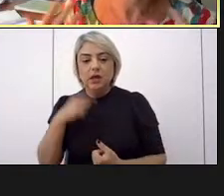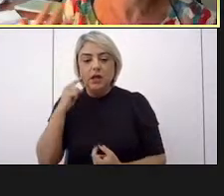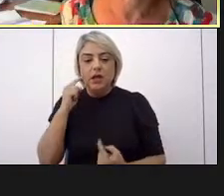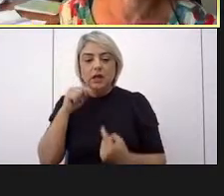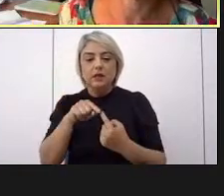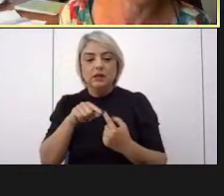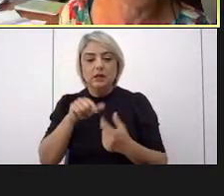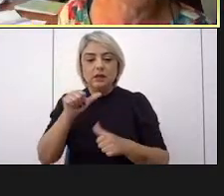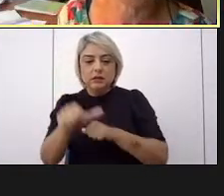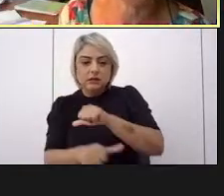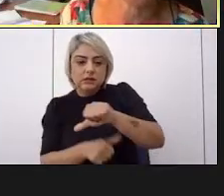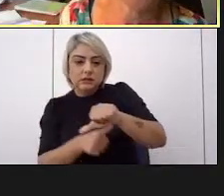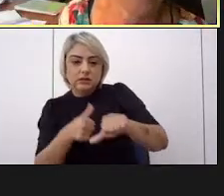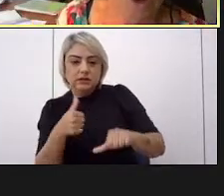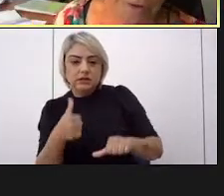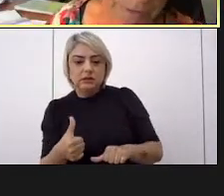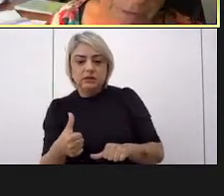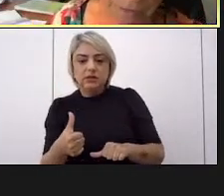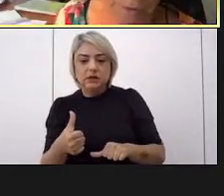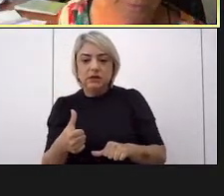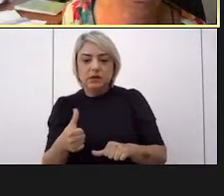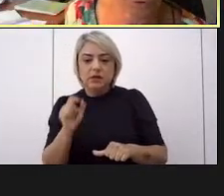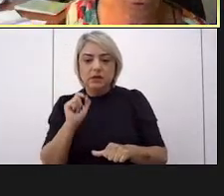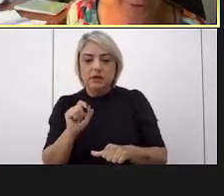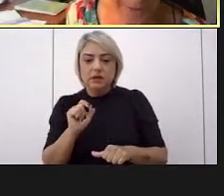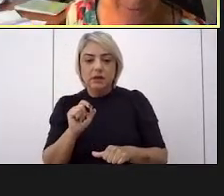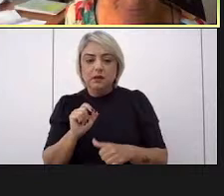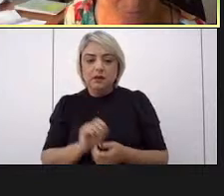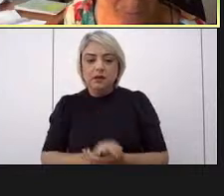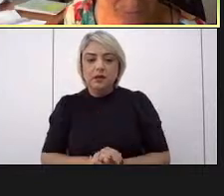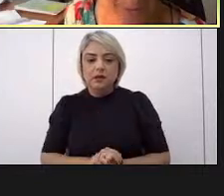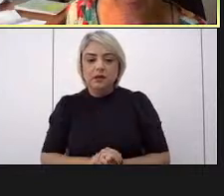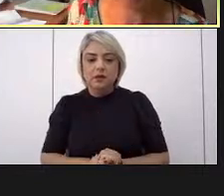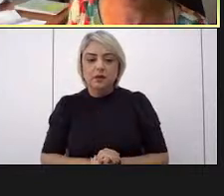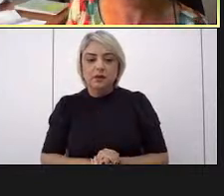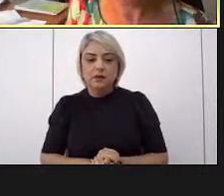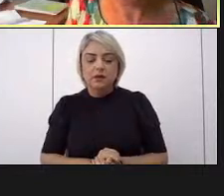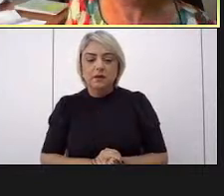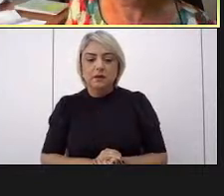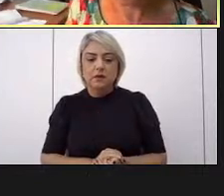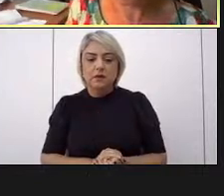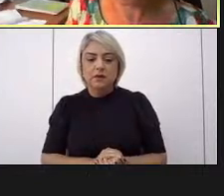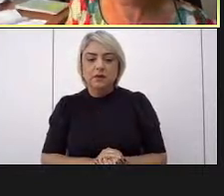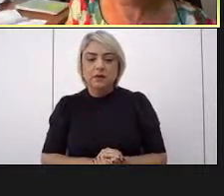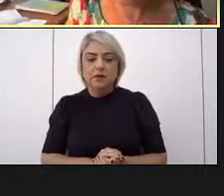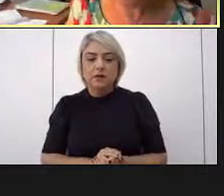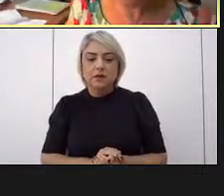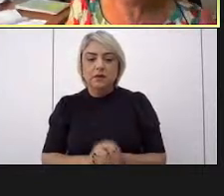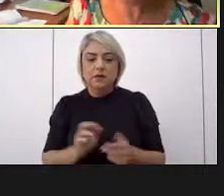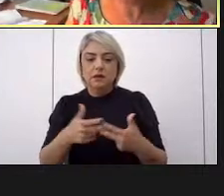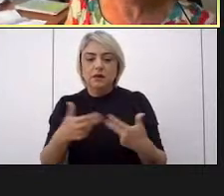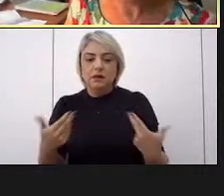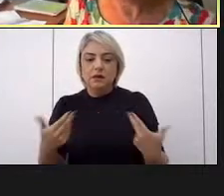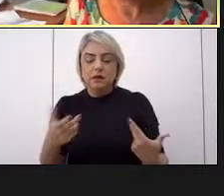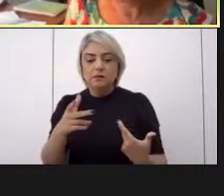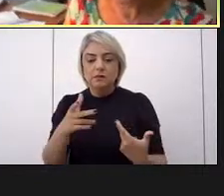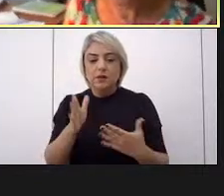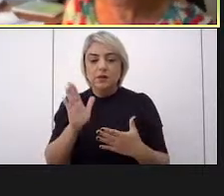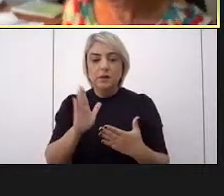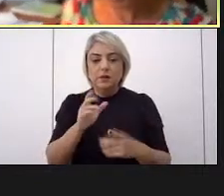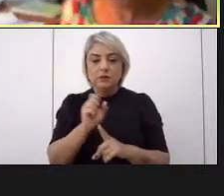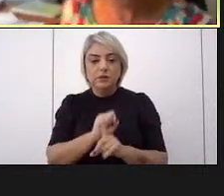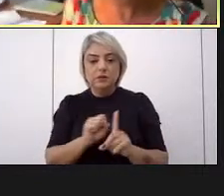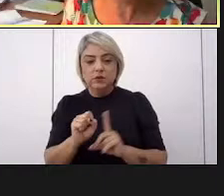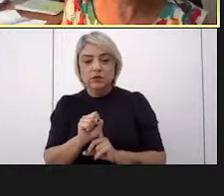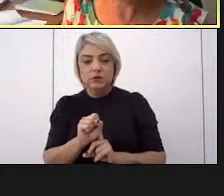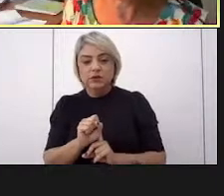globalization more respectful of social and environmental aspects. And this is not only these